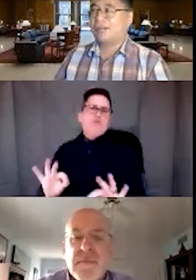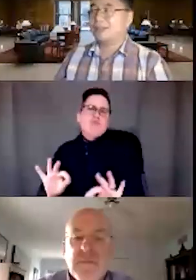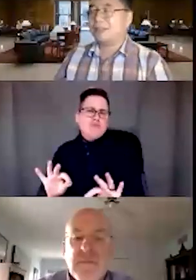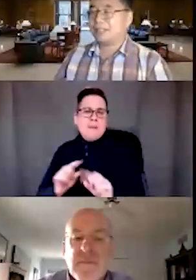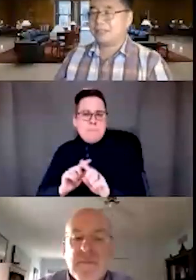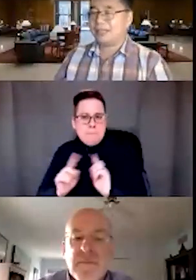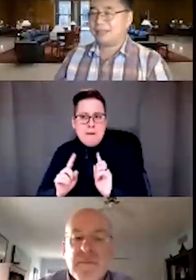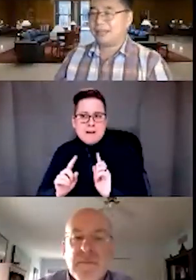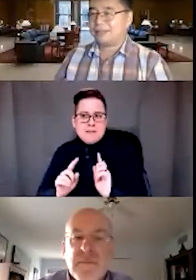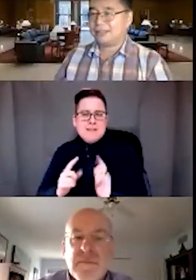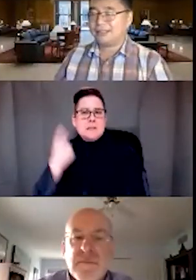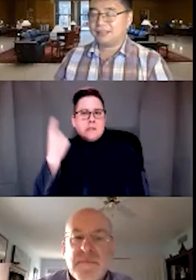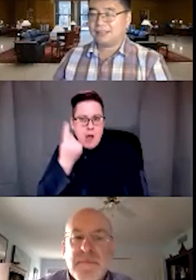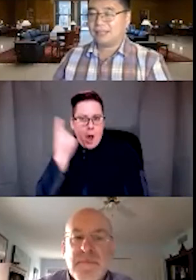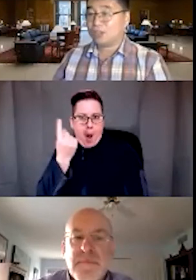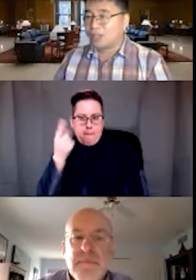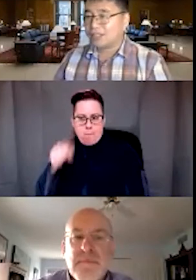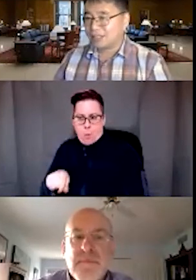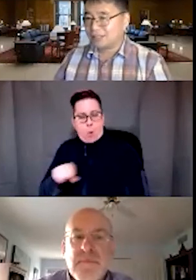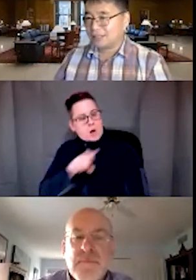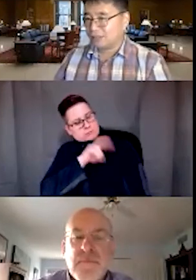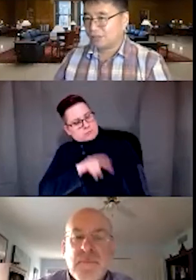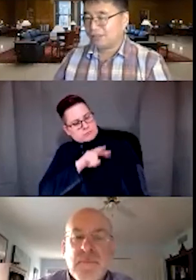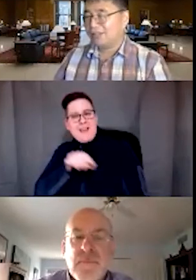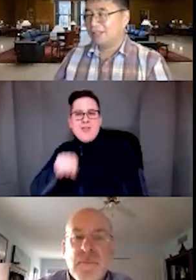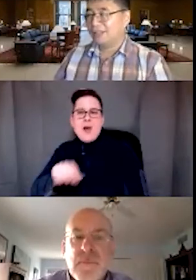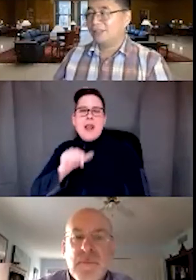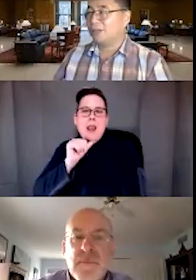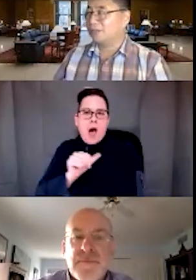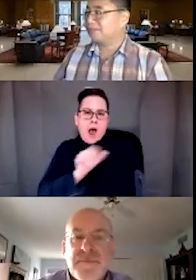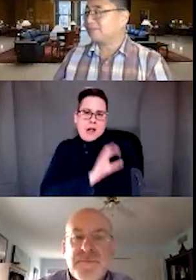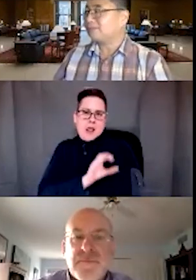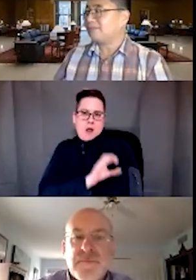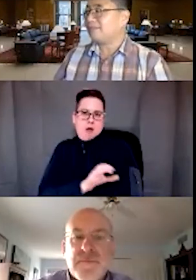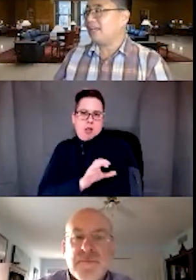But somebody's making that non-clinical decision. So